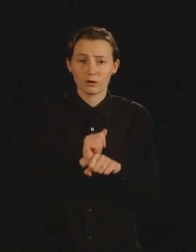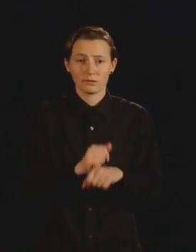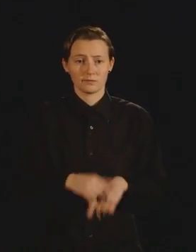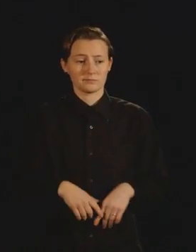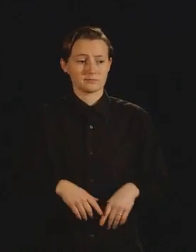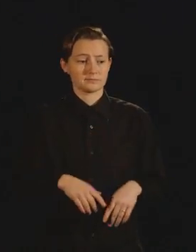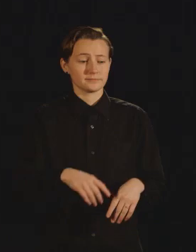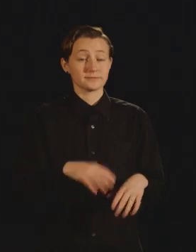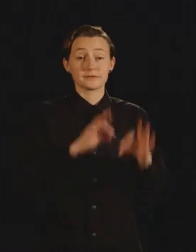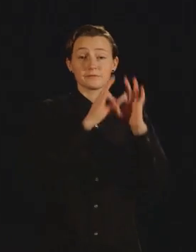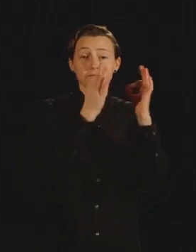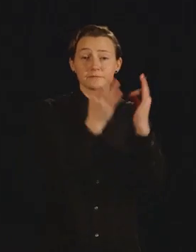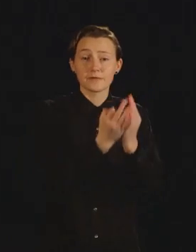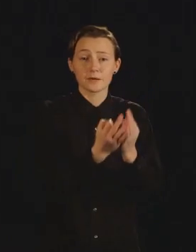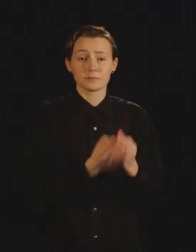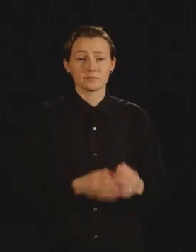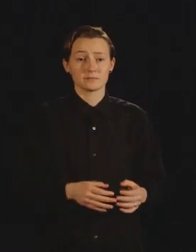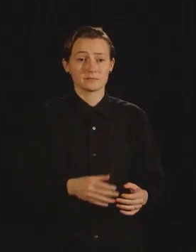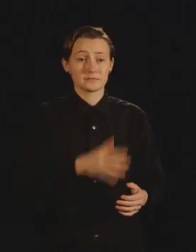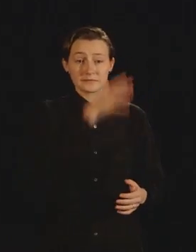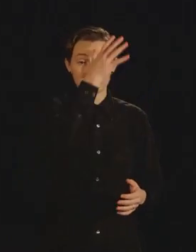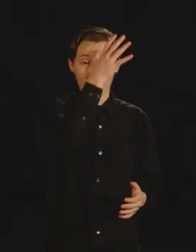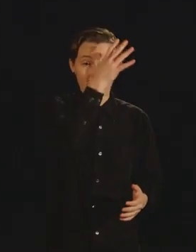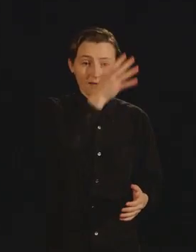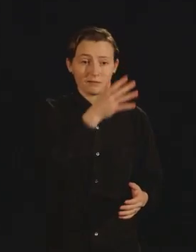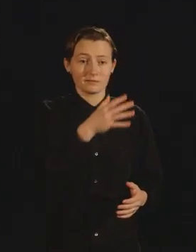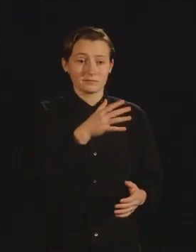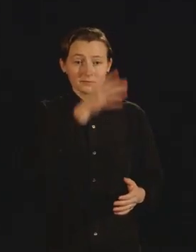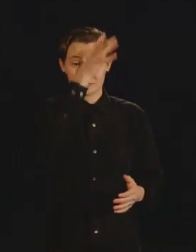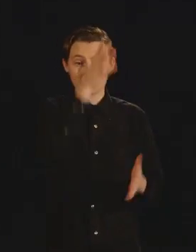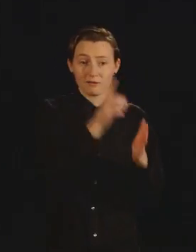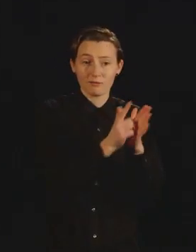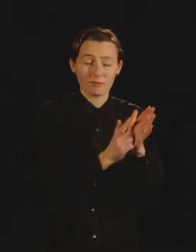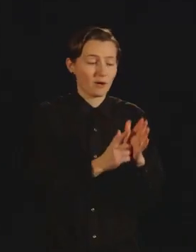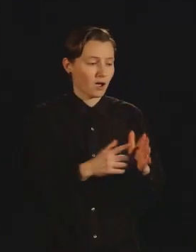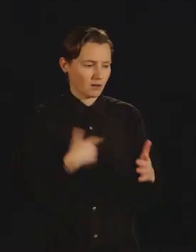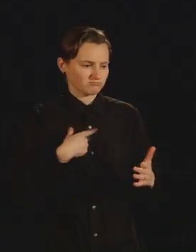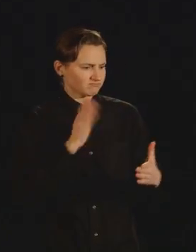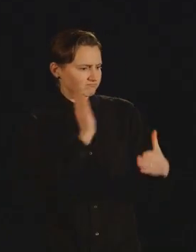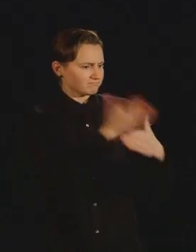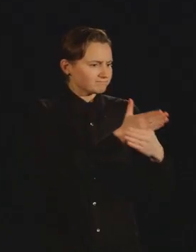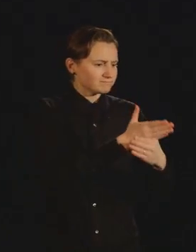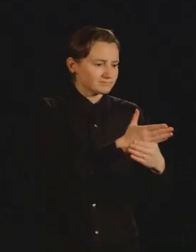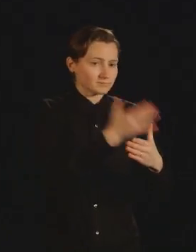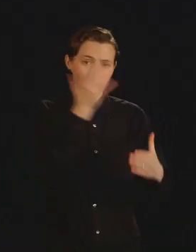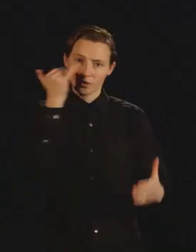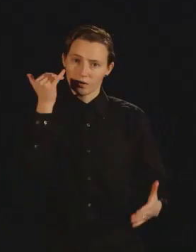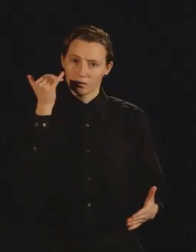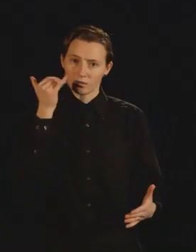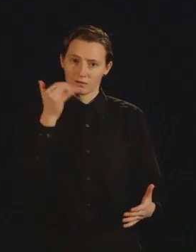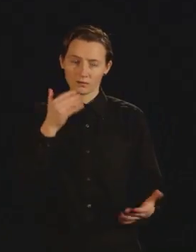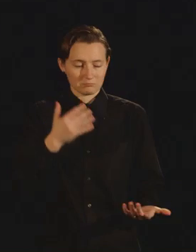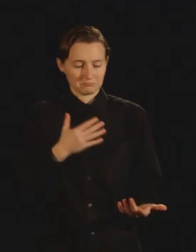between colleagues at work and between my children and their dad and their stepdad because I could and because I thought it was my